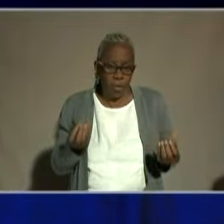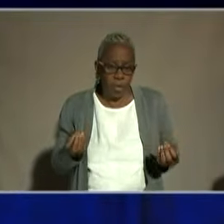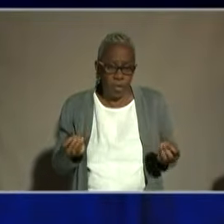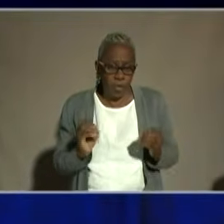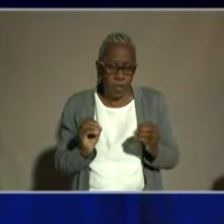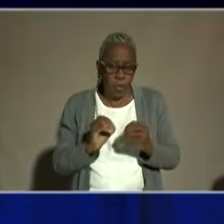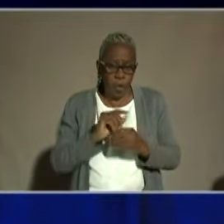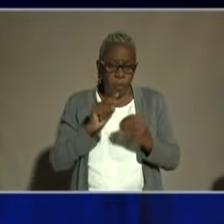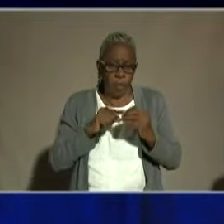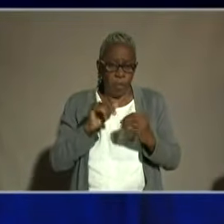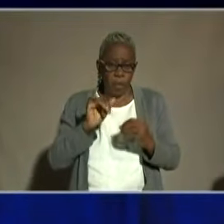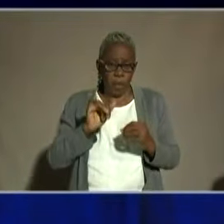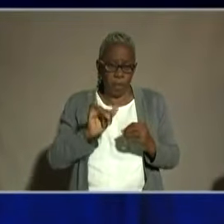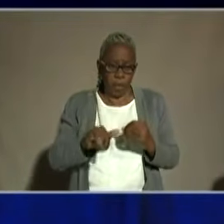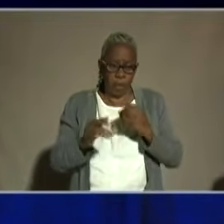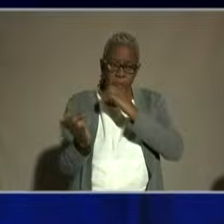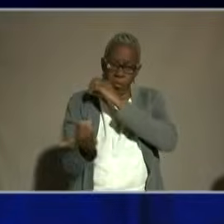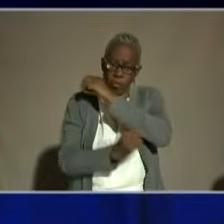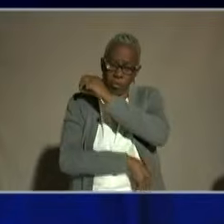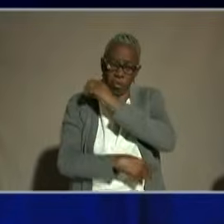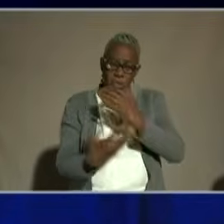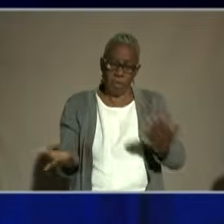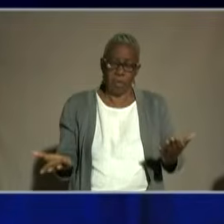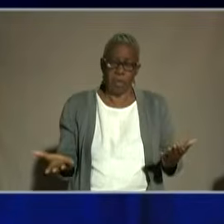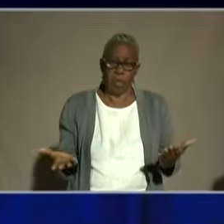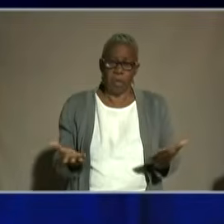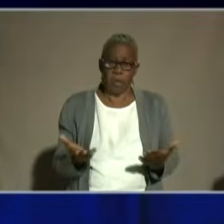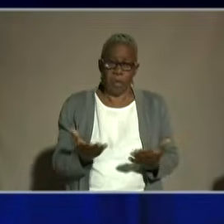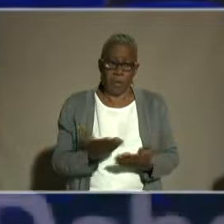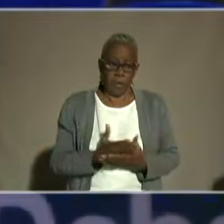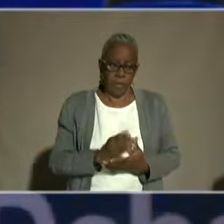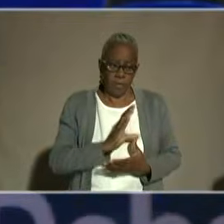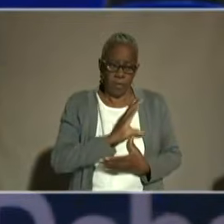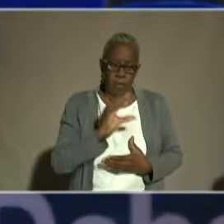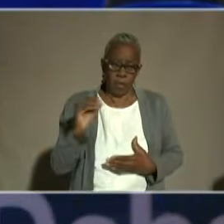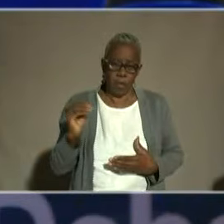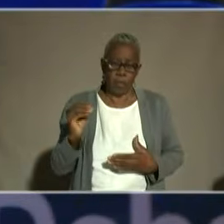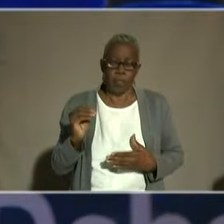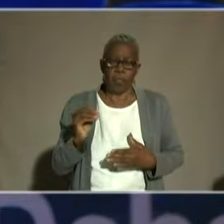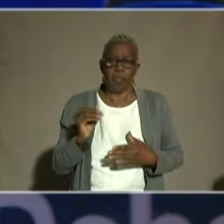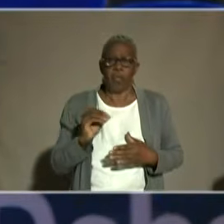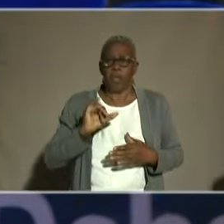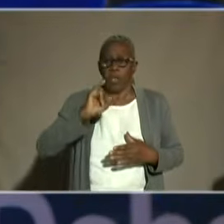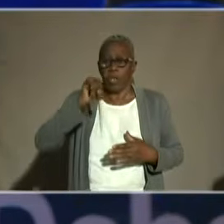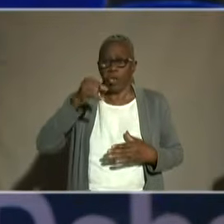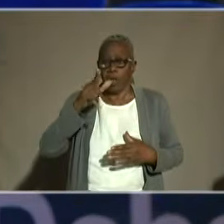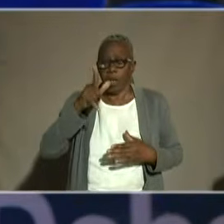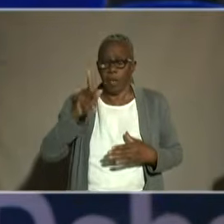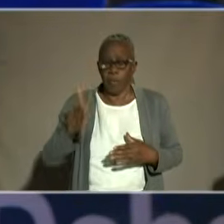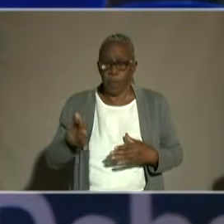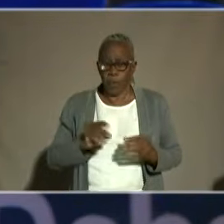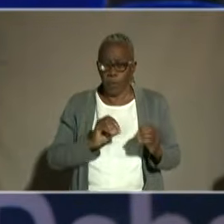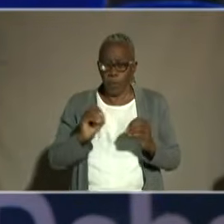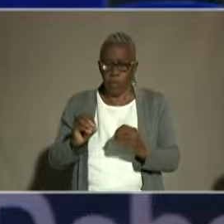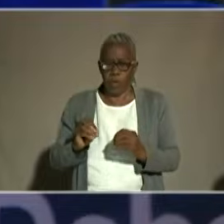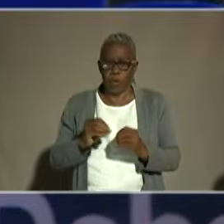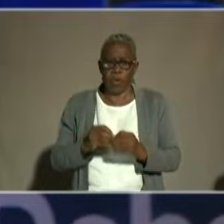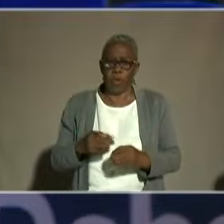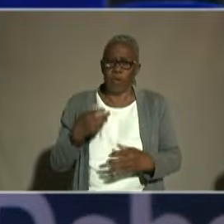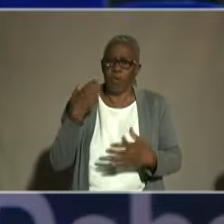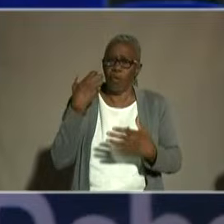of environmental permits by the companies culpable? The Jamaica Labour Party has put in very tough